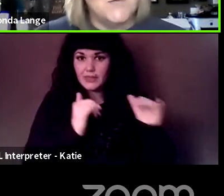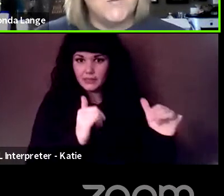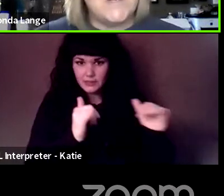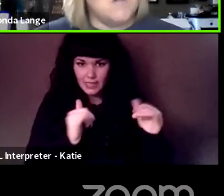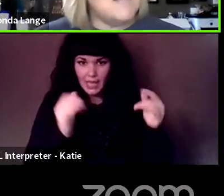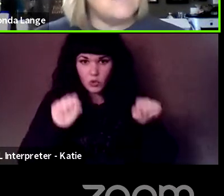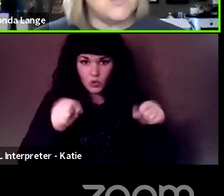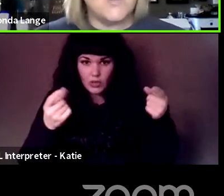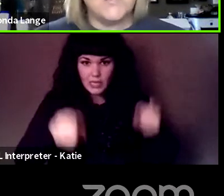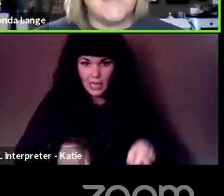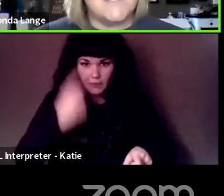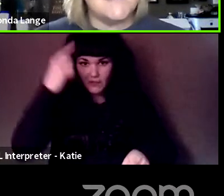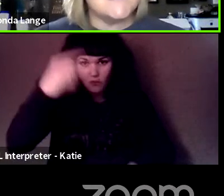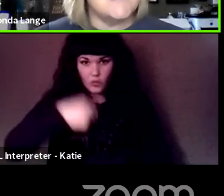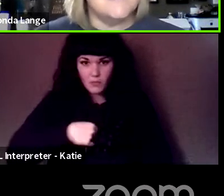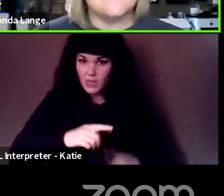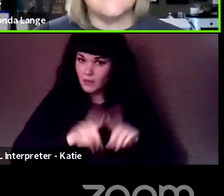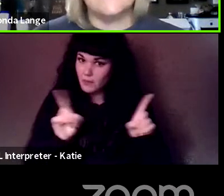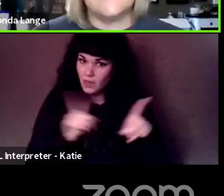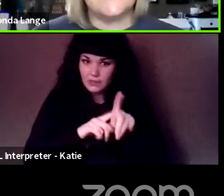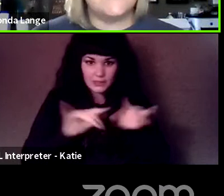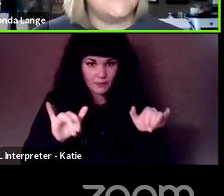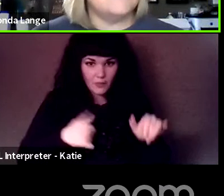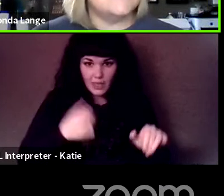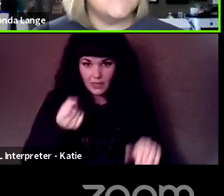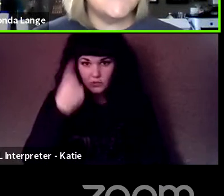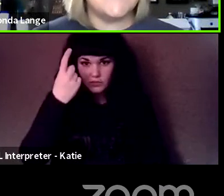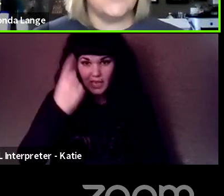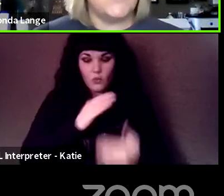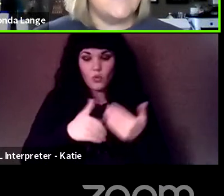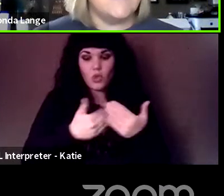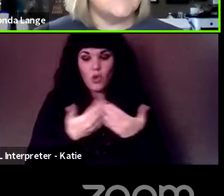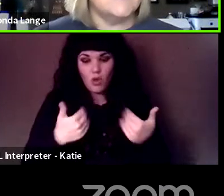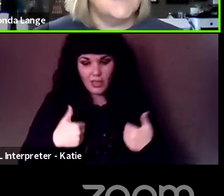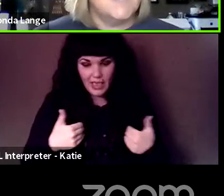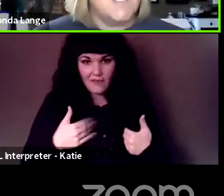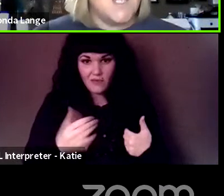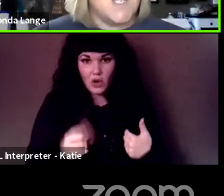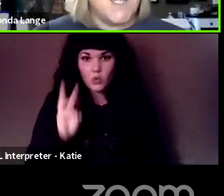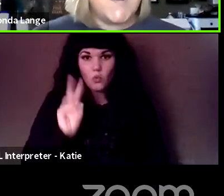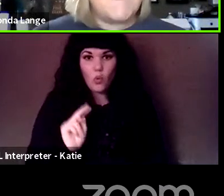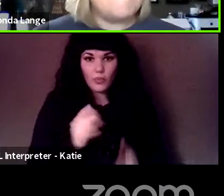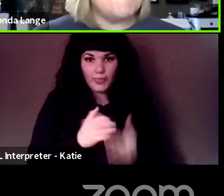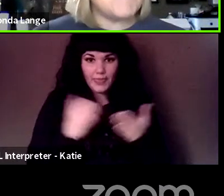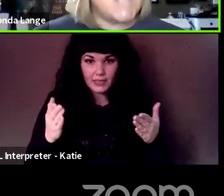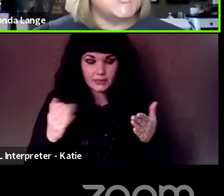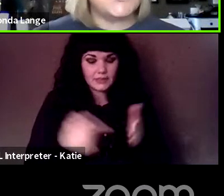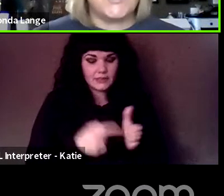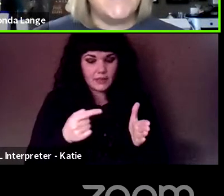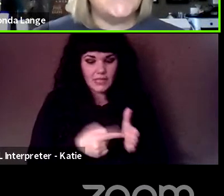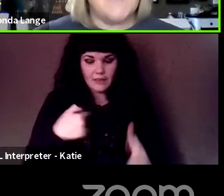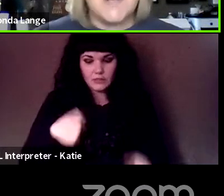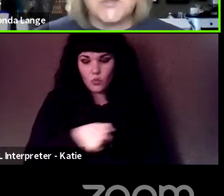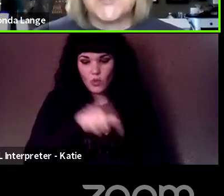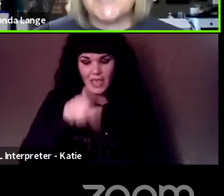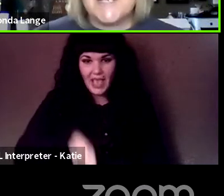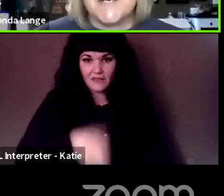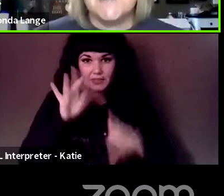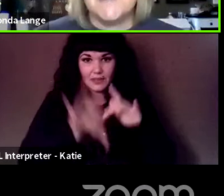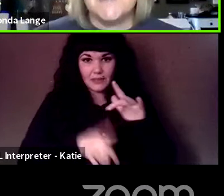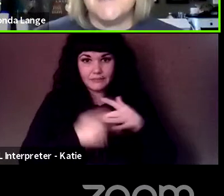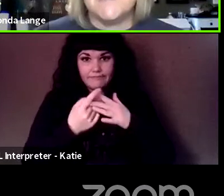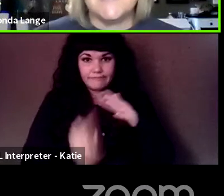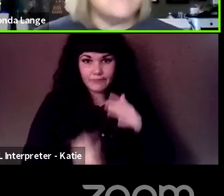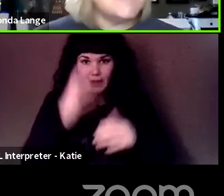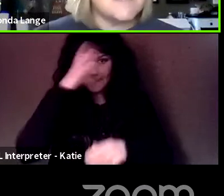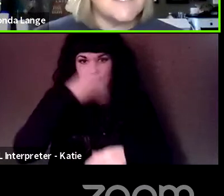understand. We all have our own things and sometimes we have to miss for whatever. I just hope people